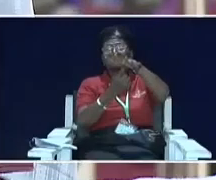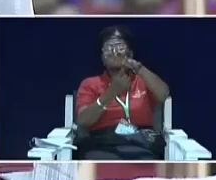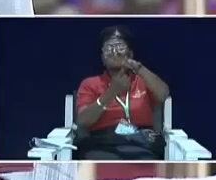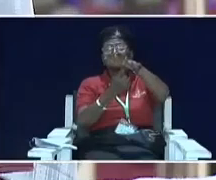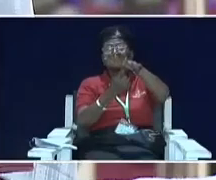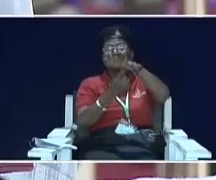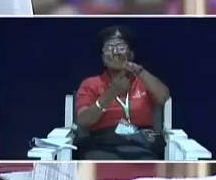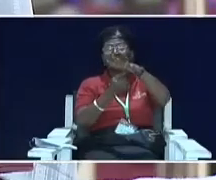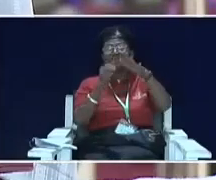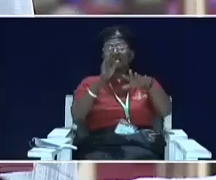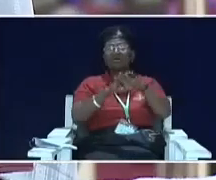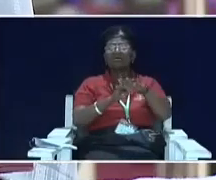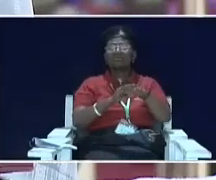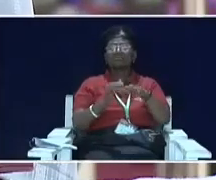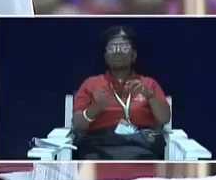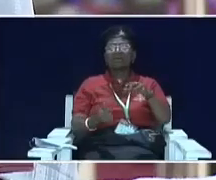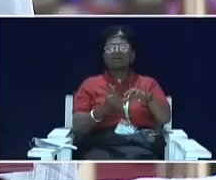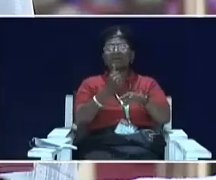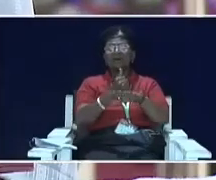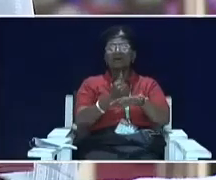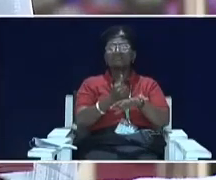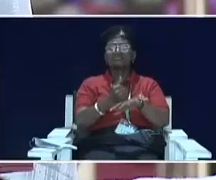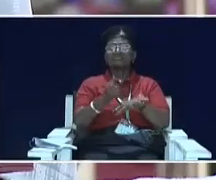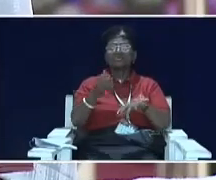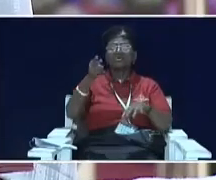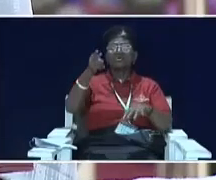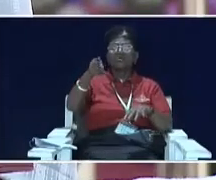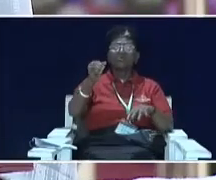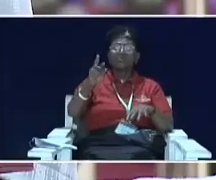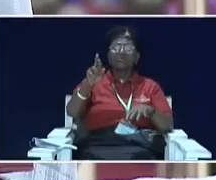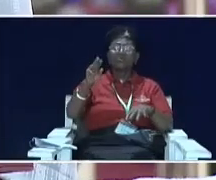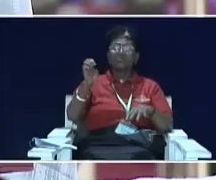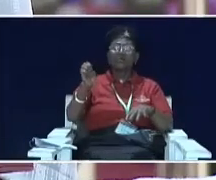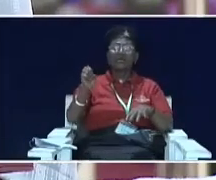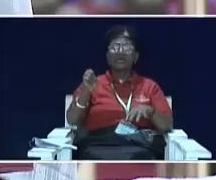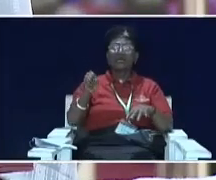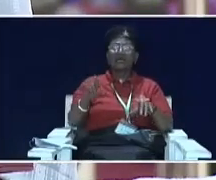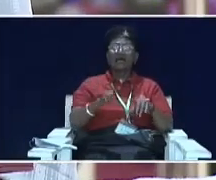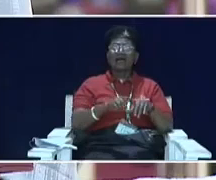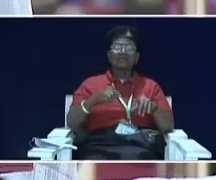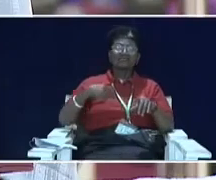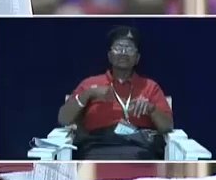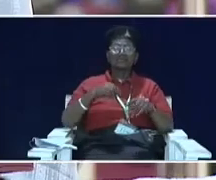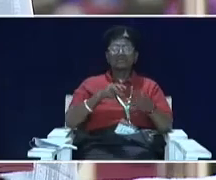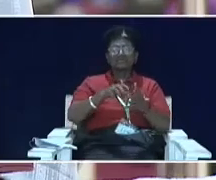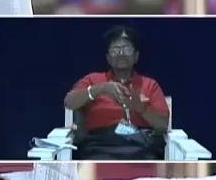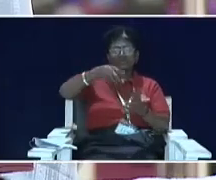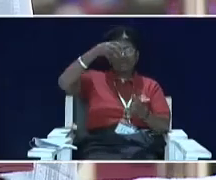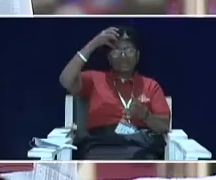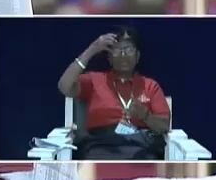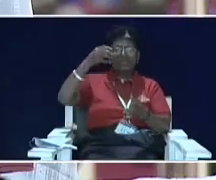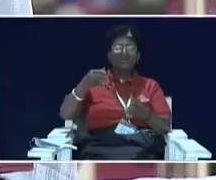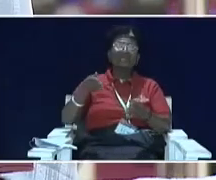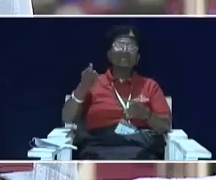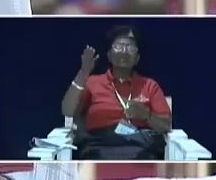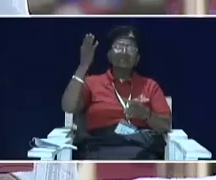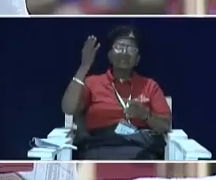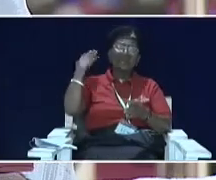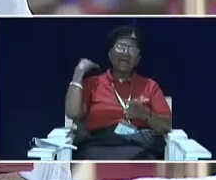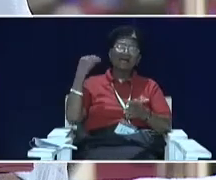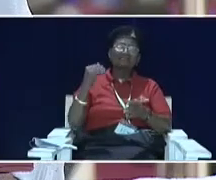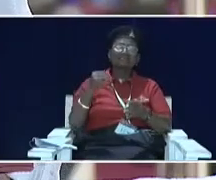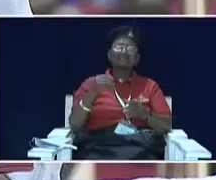on Mount Horeb, as we learned last month. God has